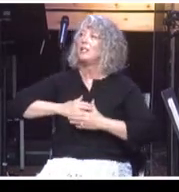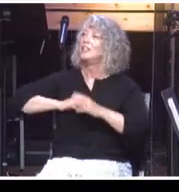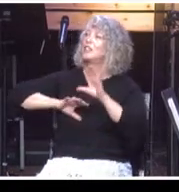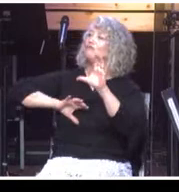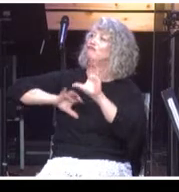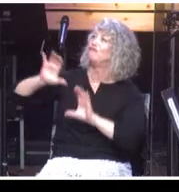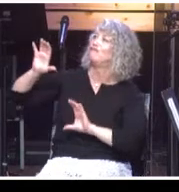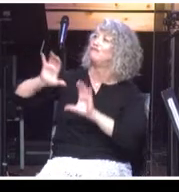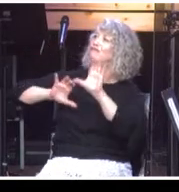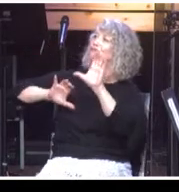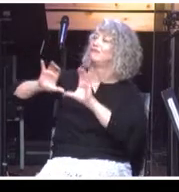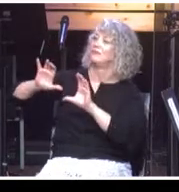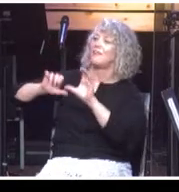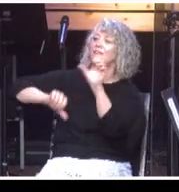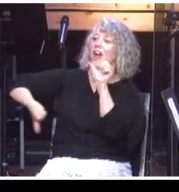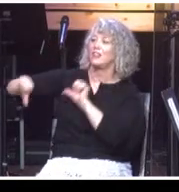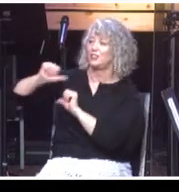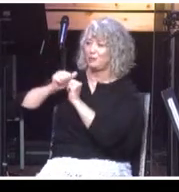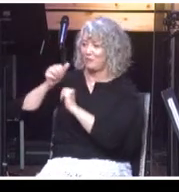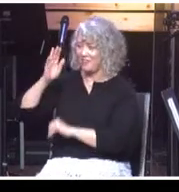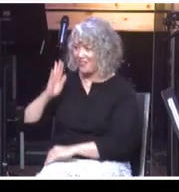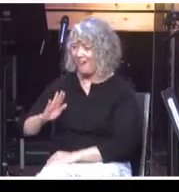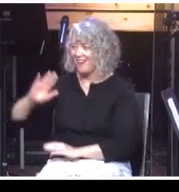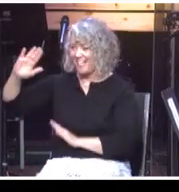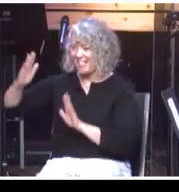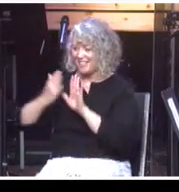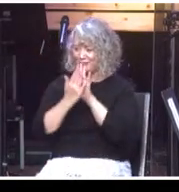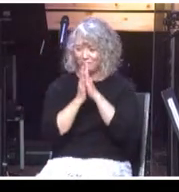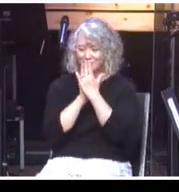God and God's presence in our lives.